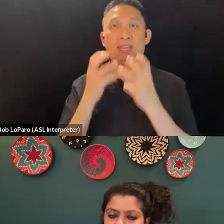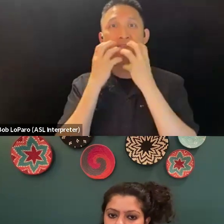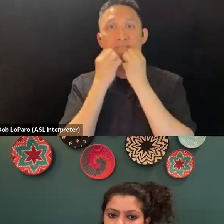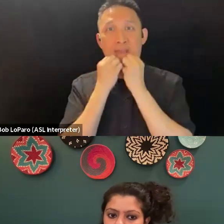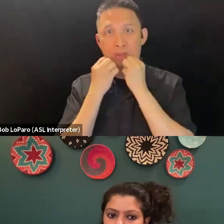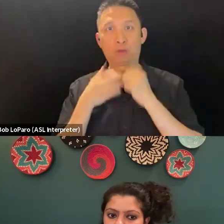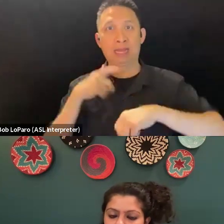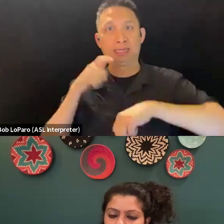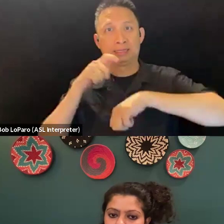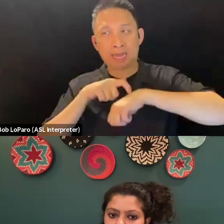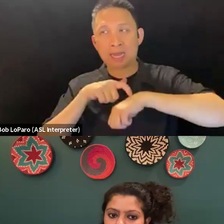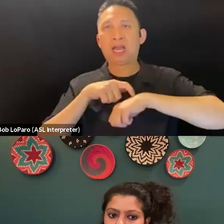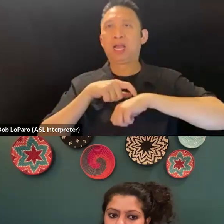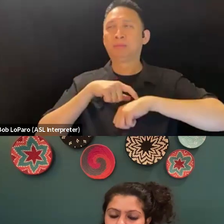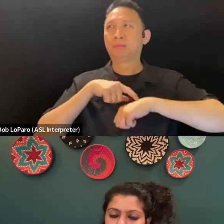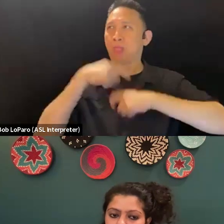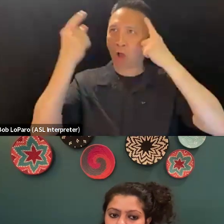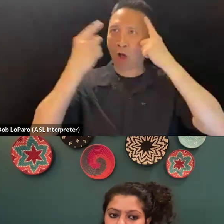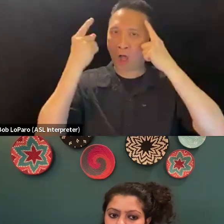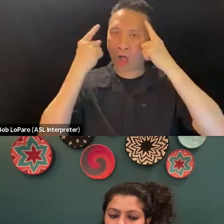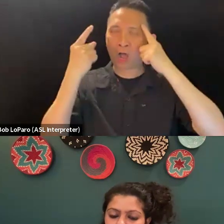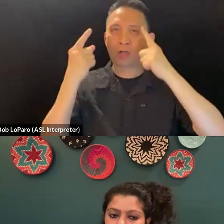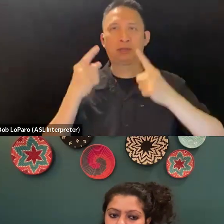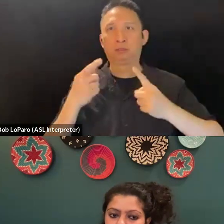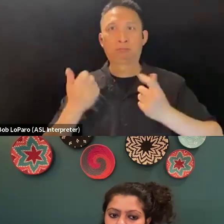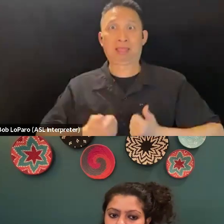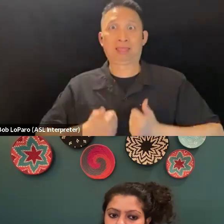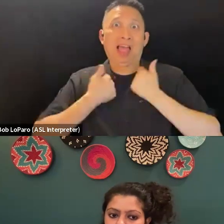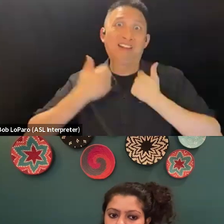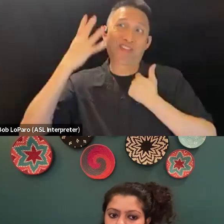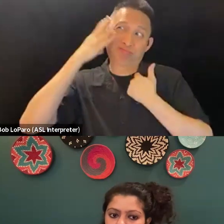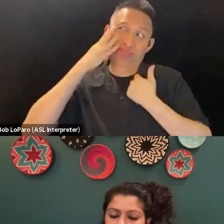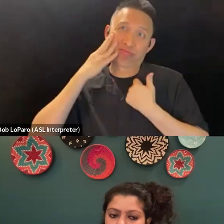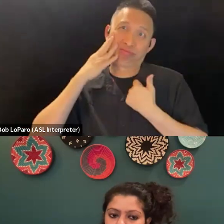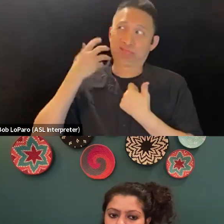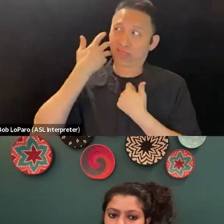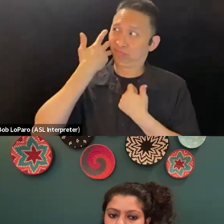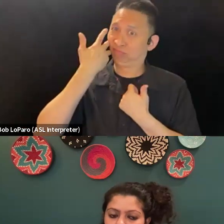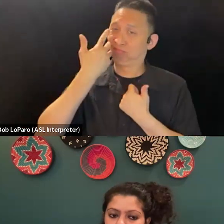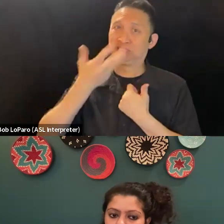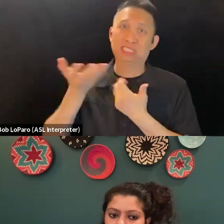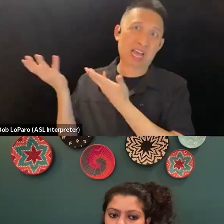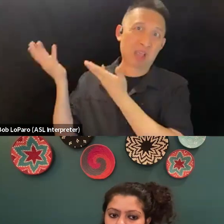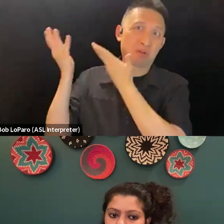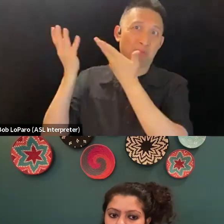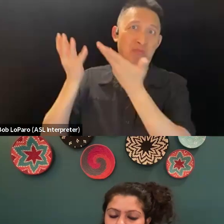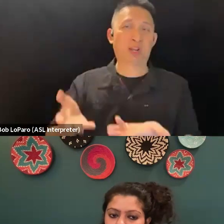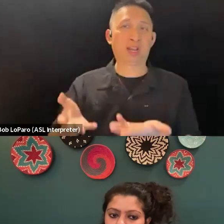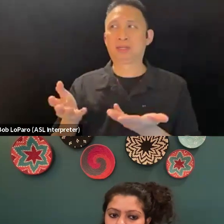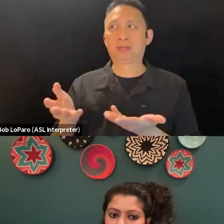lot of heartache if, while you're developing the materials and your potential pitch in the first year, there